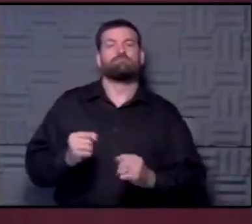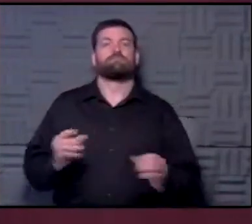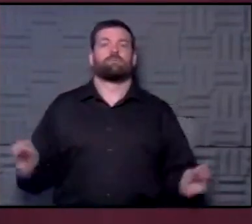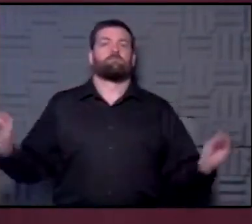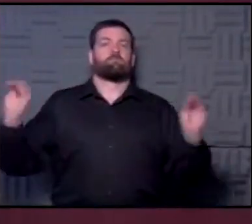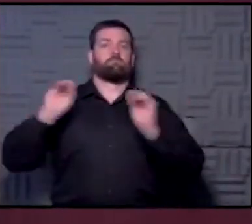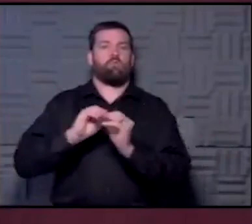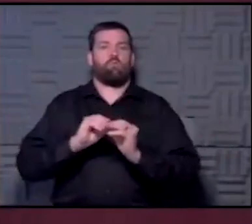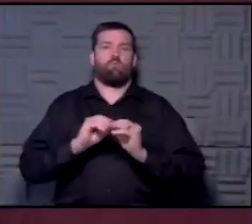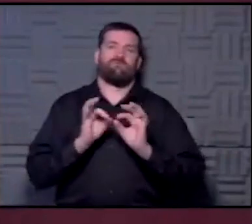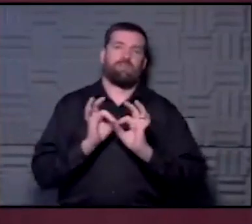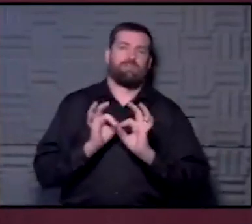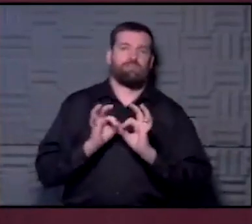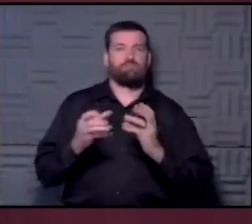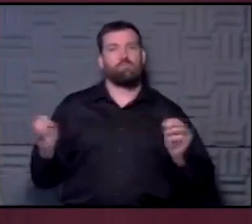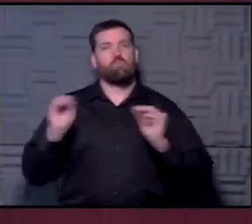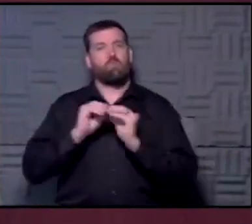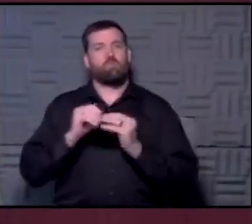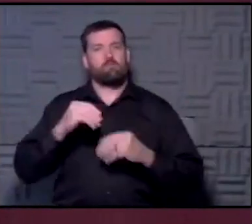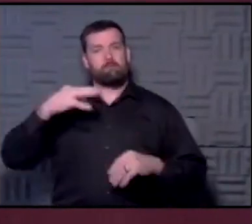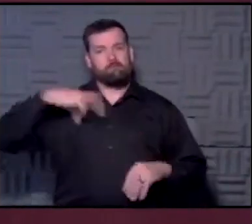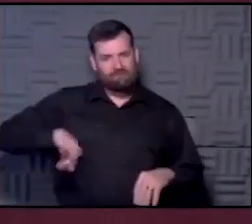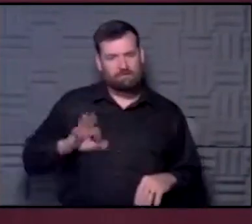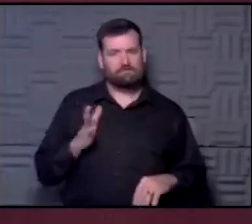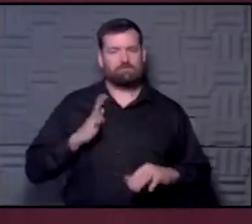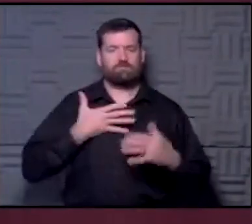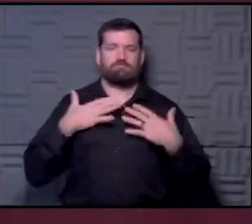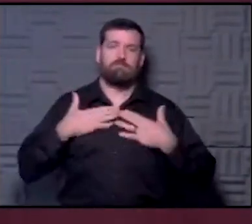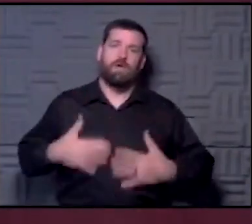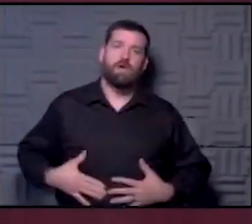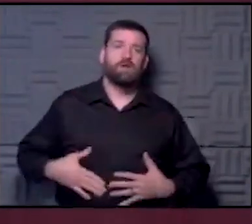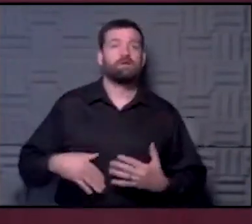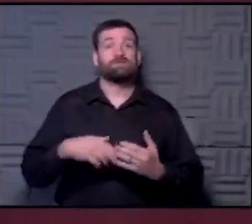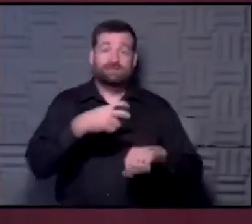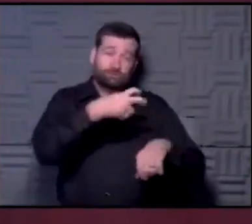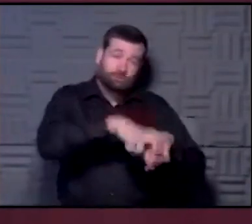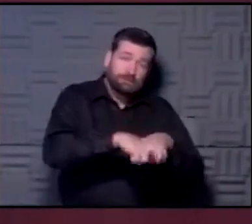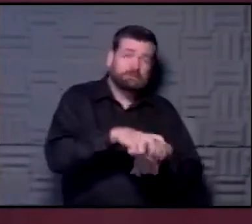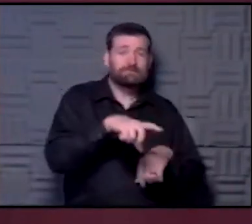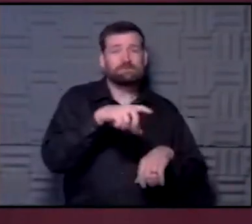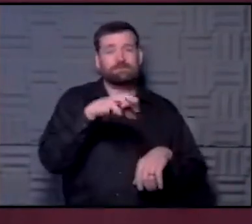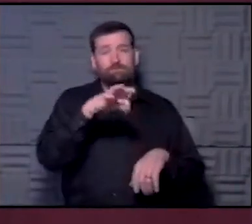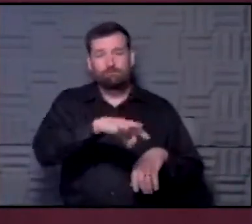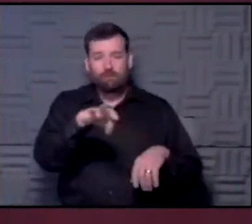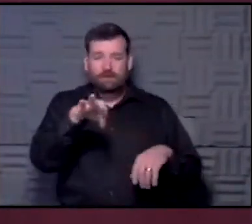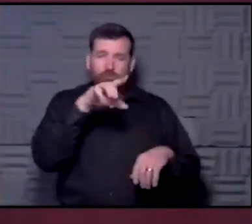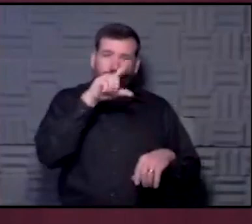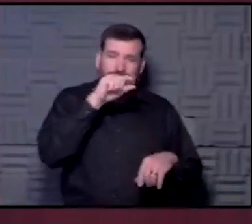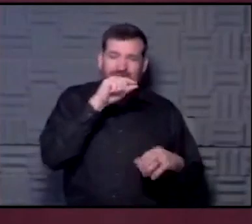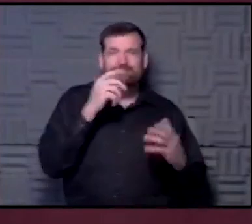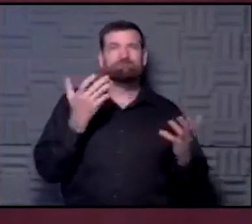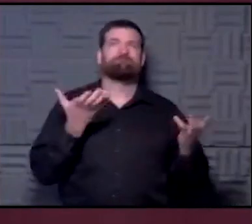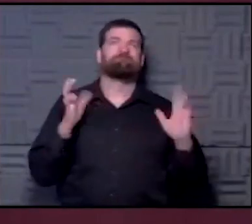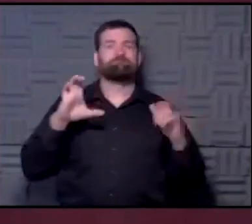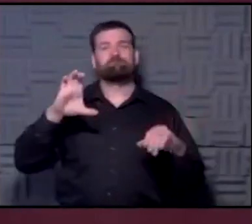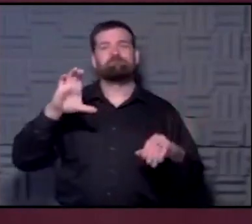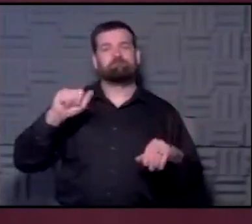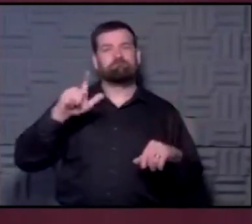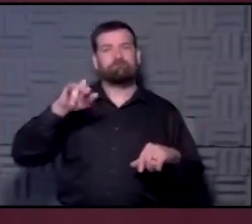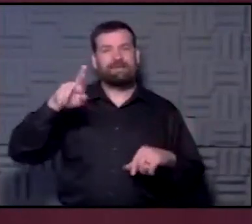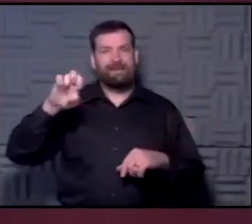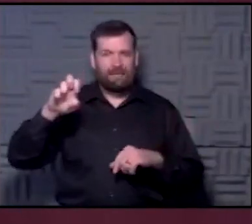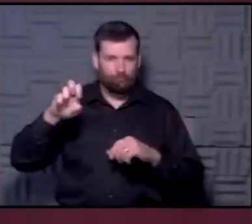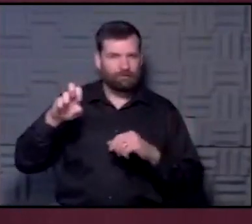nutritional value, so a little more benefit to offer our health. Whereas maybe the chips and fried chicken are what we call calorie-dense foods and